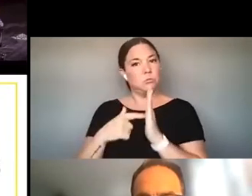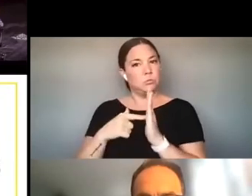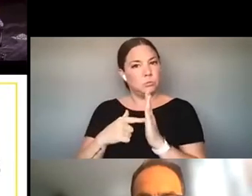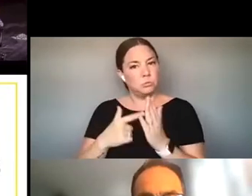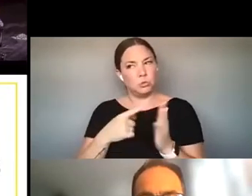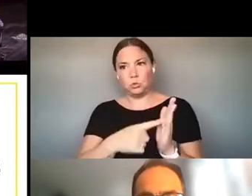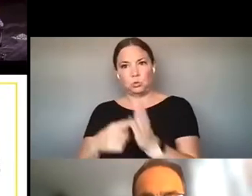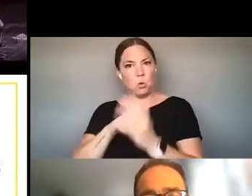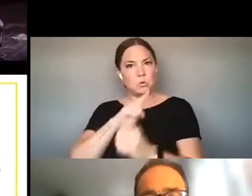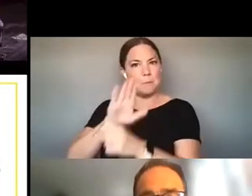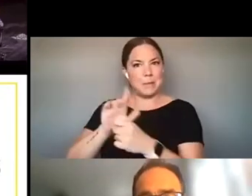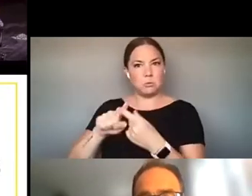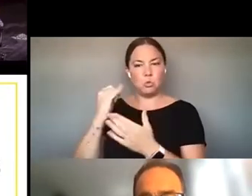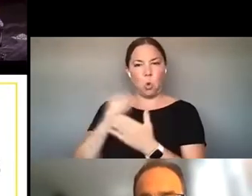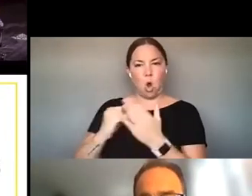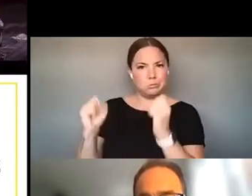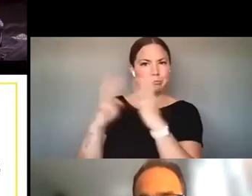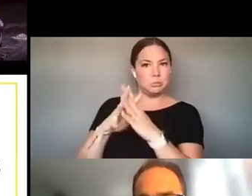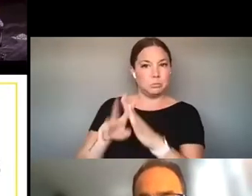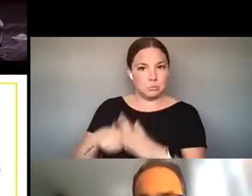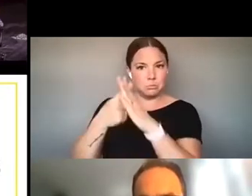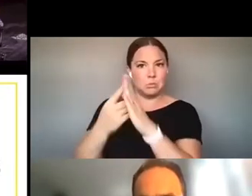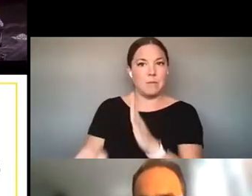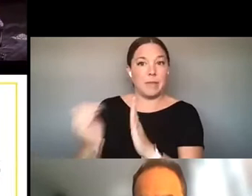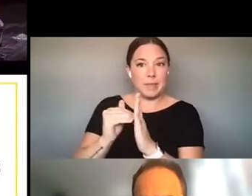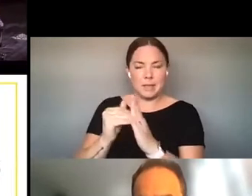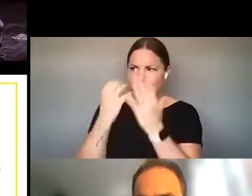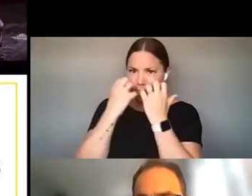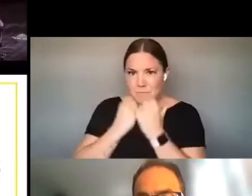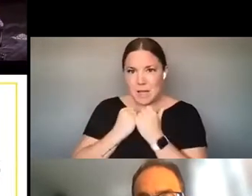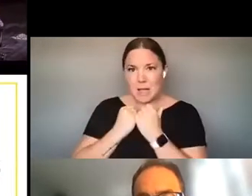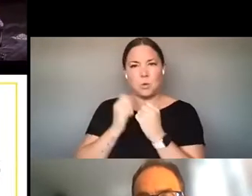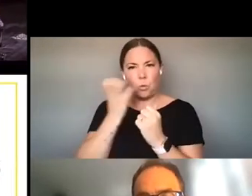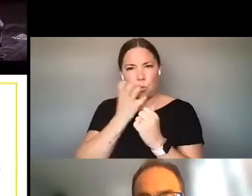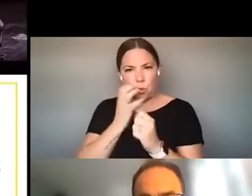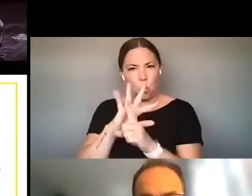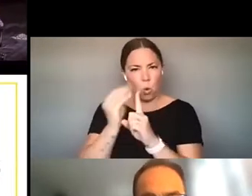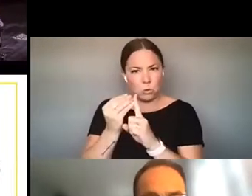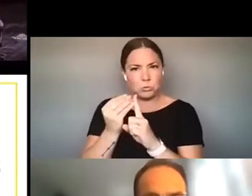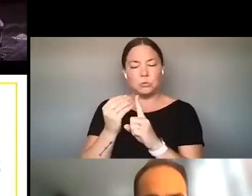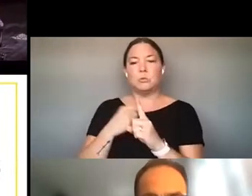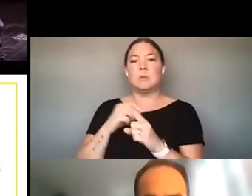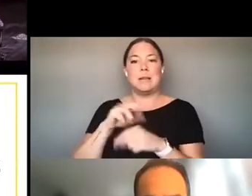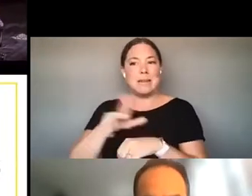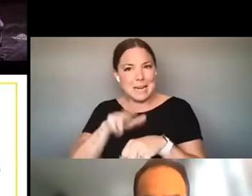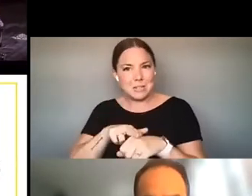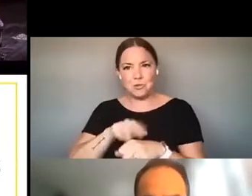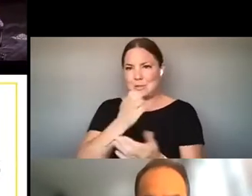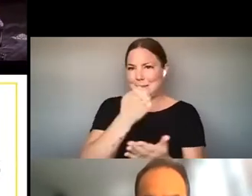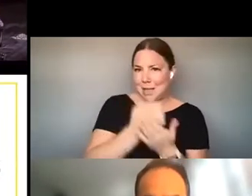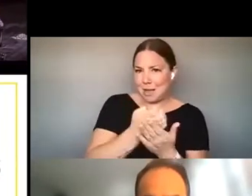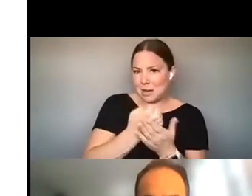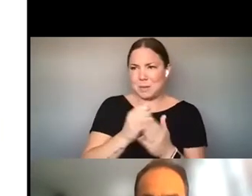to the arts and a recognition of the value of the arts and cultural sector to the nation's economy and recovery.